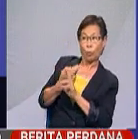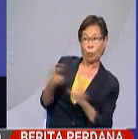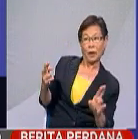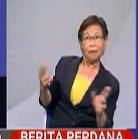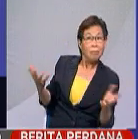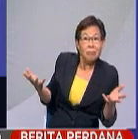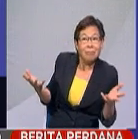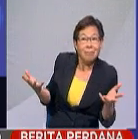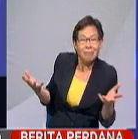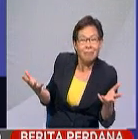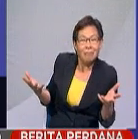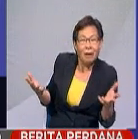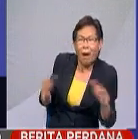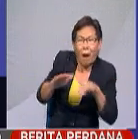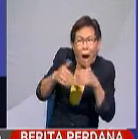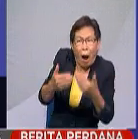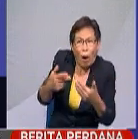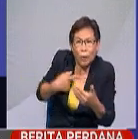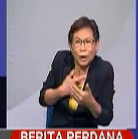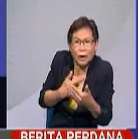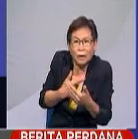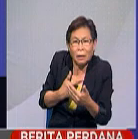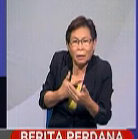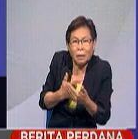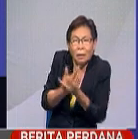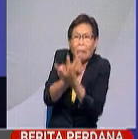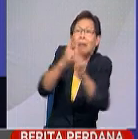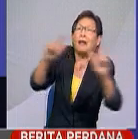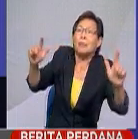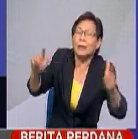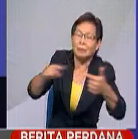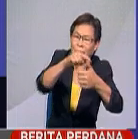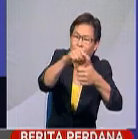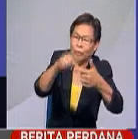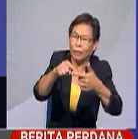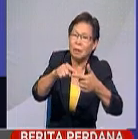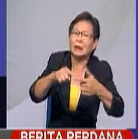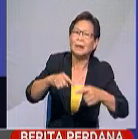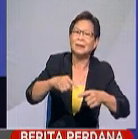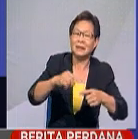for it? How do we leverage on this